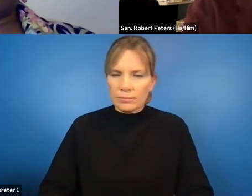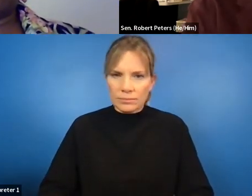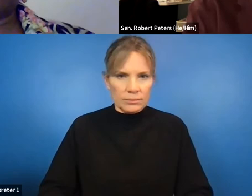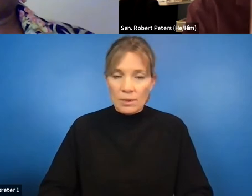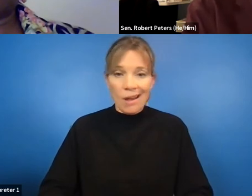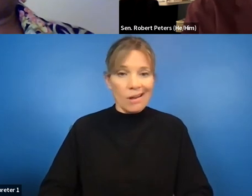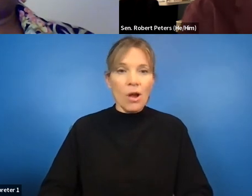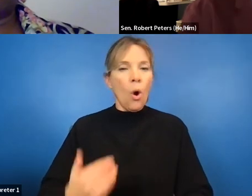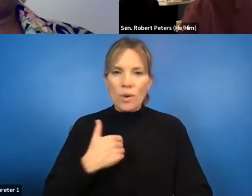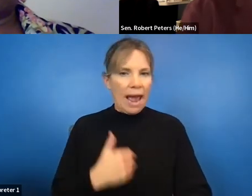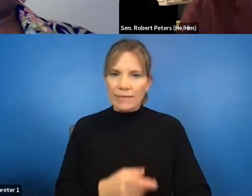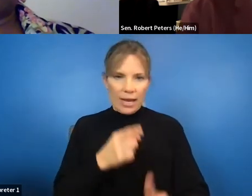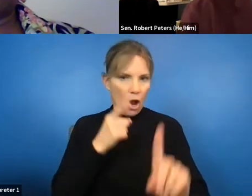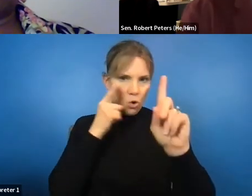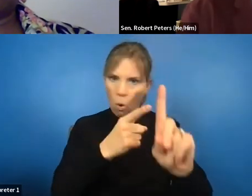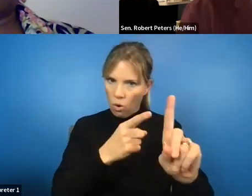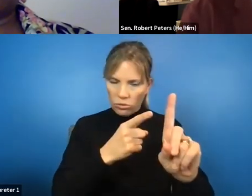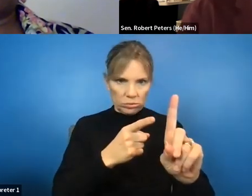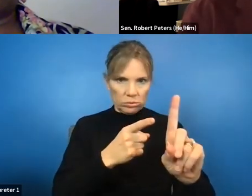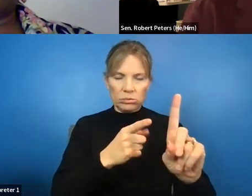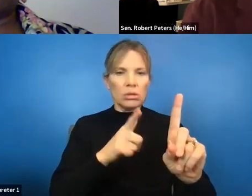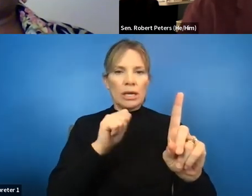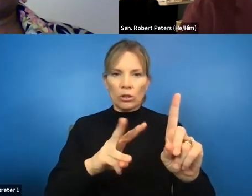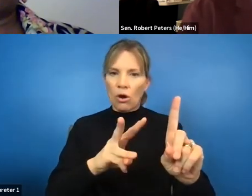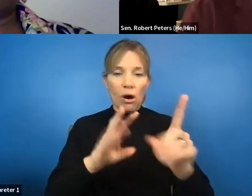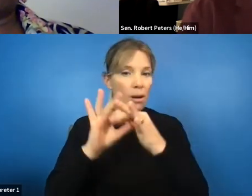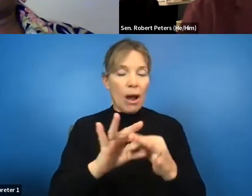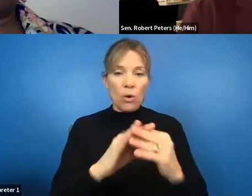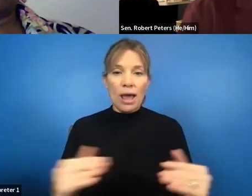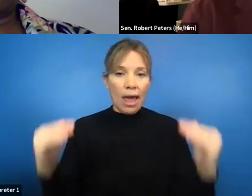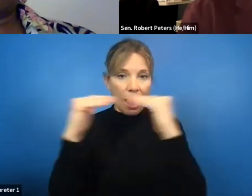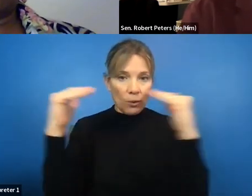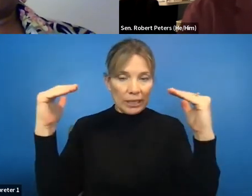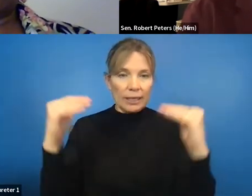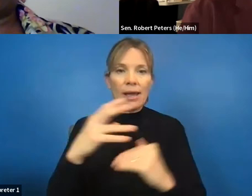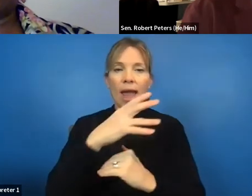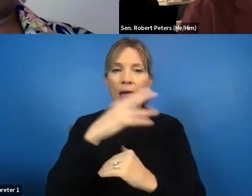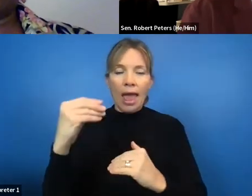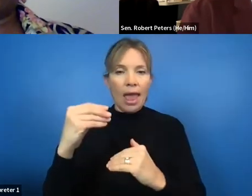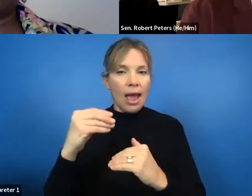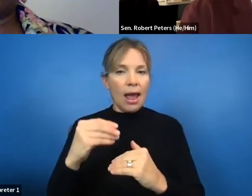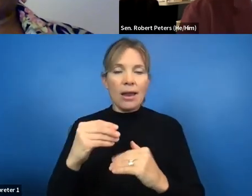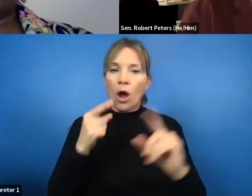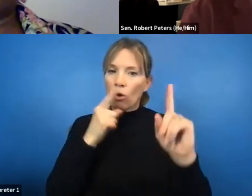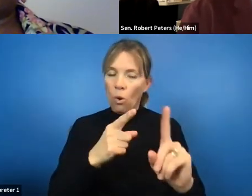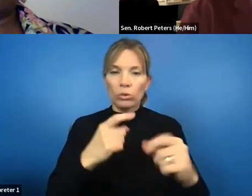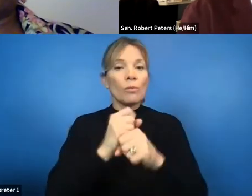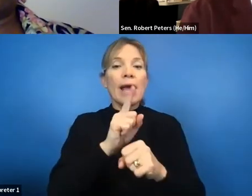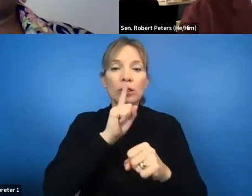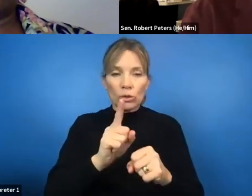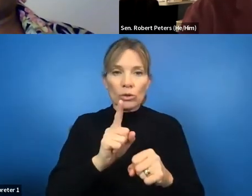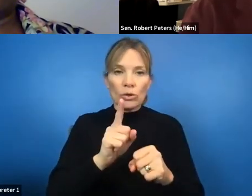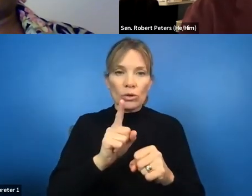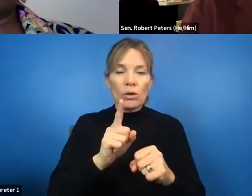goal, so like in law, around equity and around making sure that